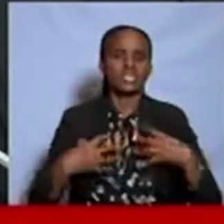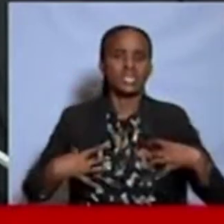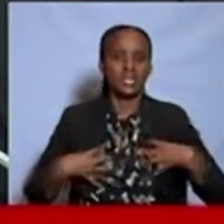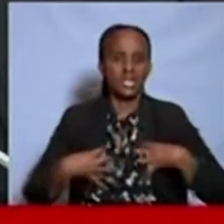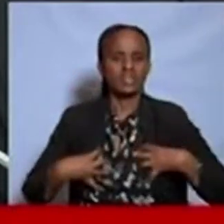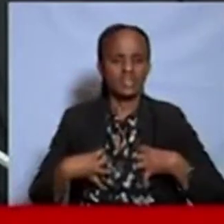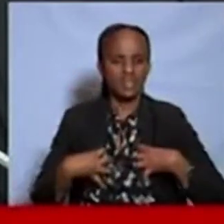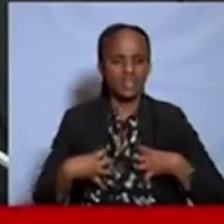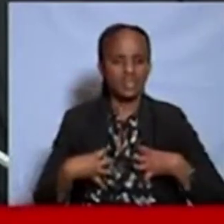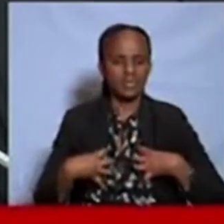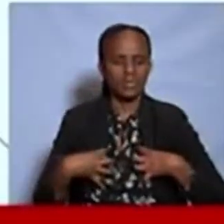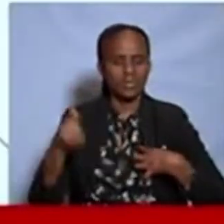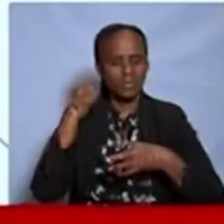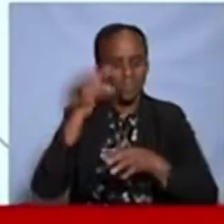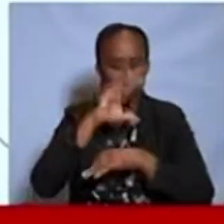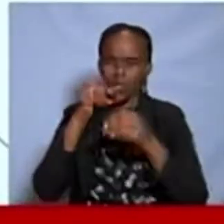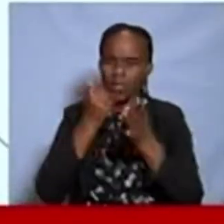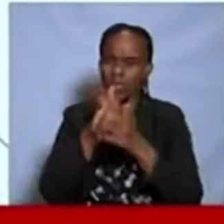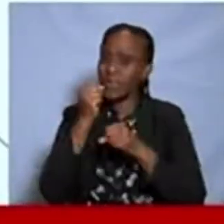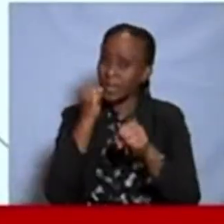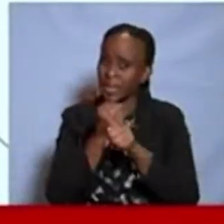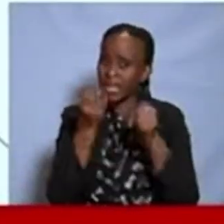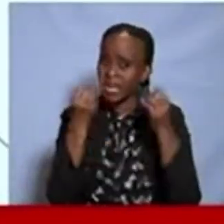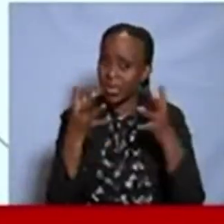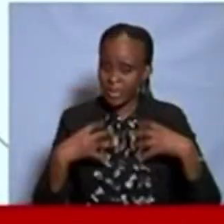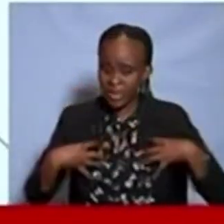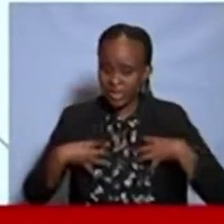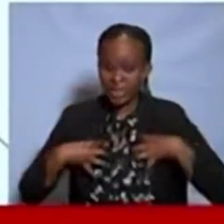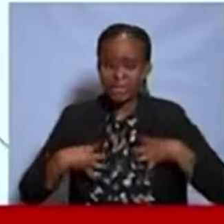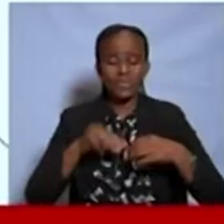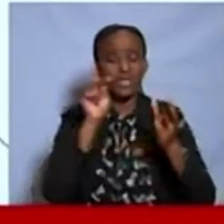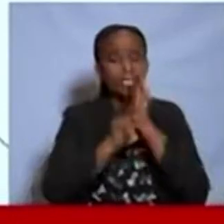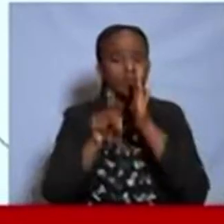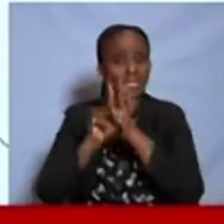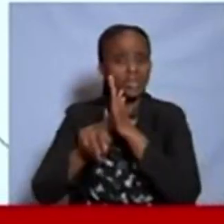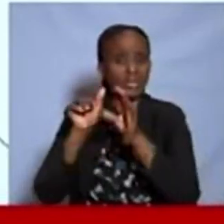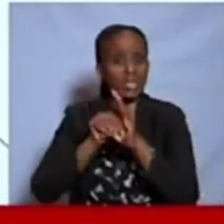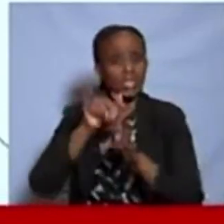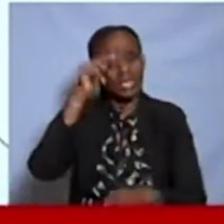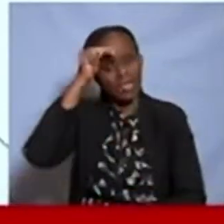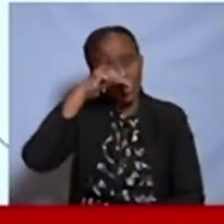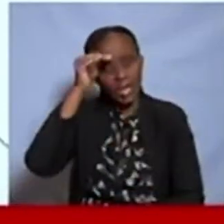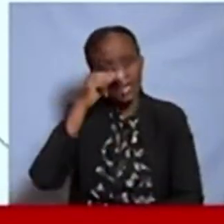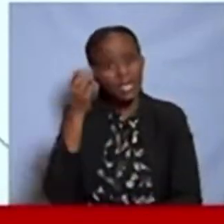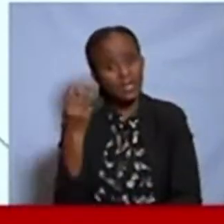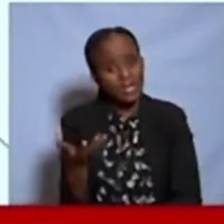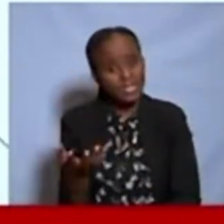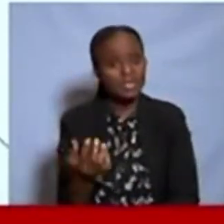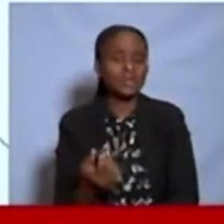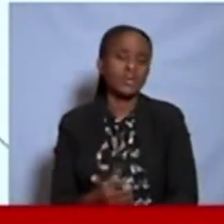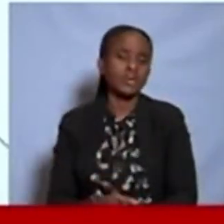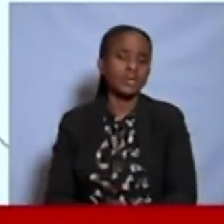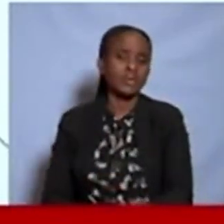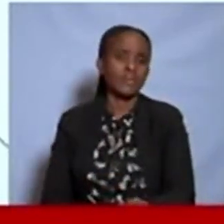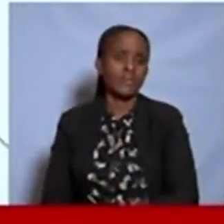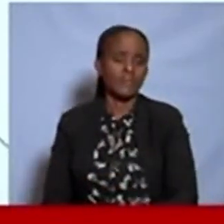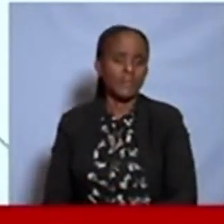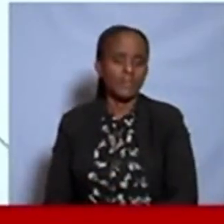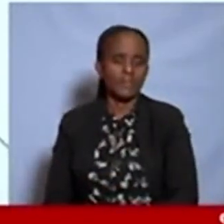55. So for the whole year, how many animals are slaughtered in those abattoirs that are in Namwara? Approximately.